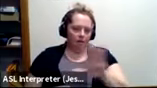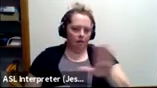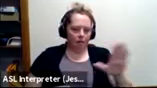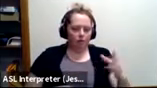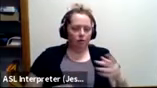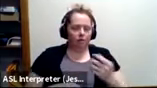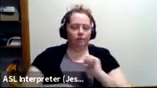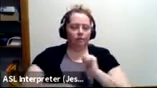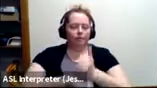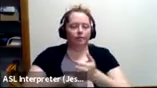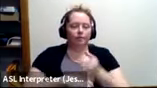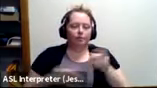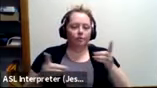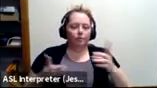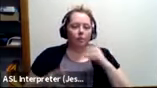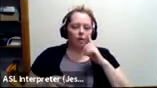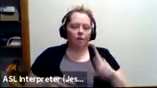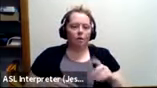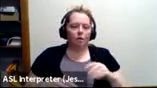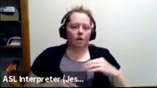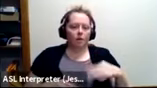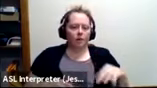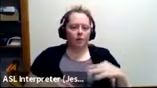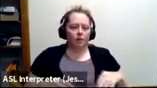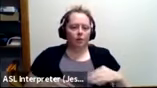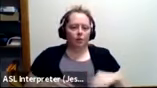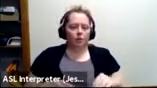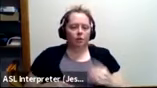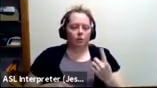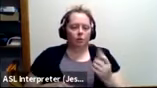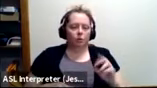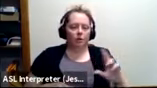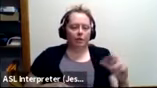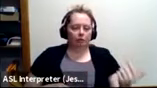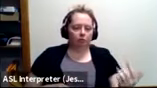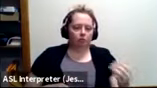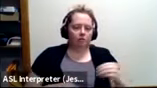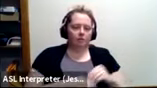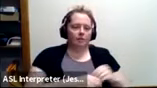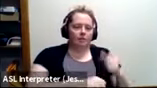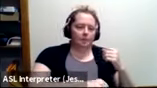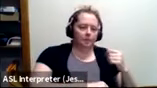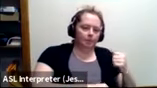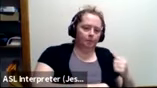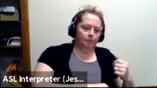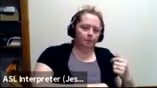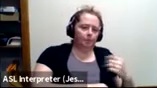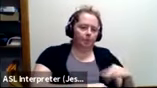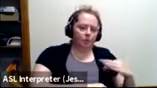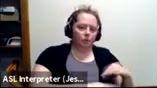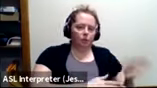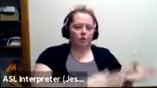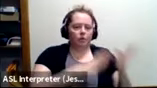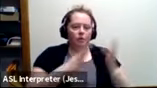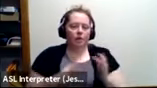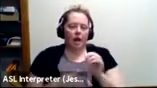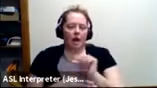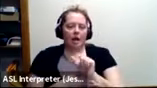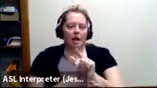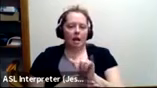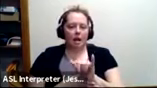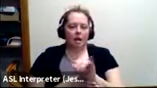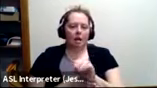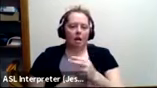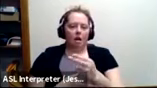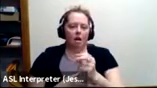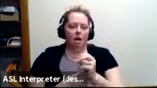along with many other positions. We have Coley Alston, who uses they, them, or ze, them. They're a